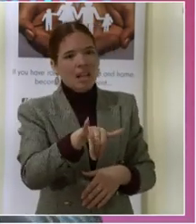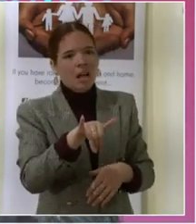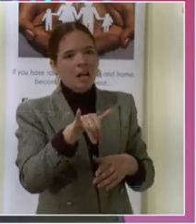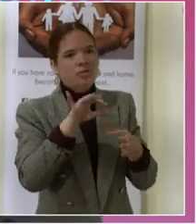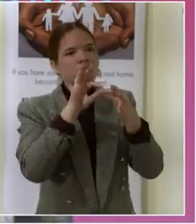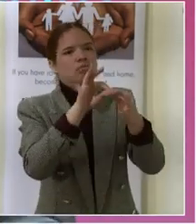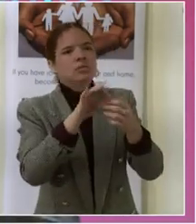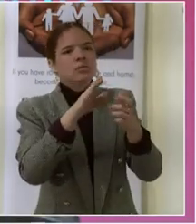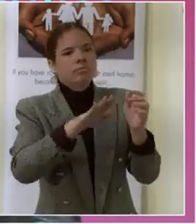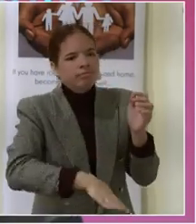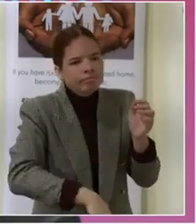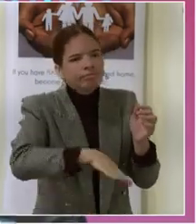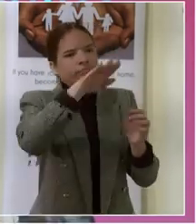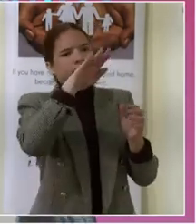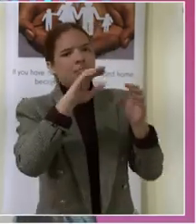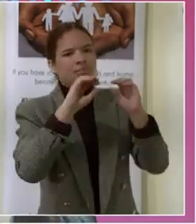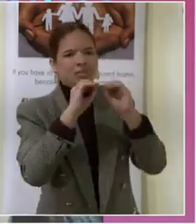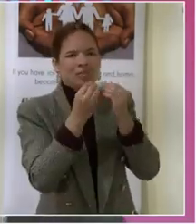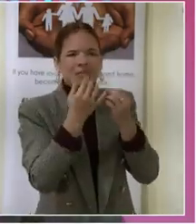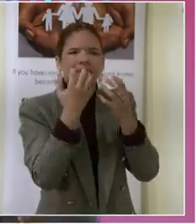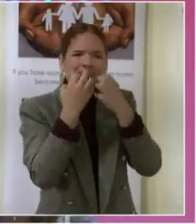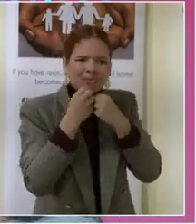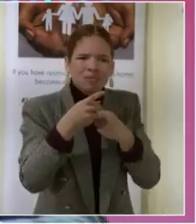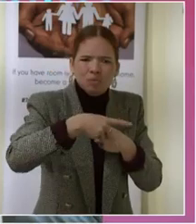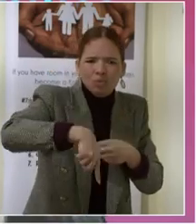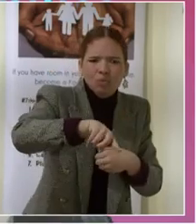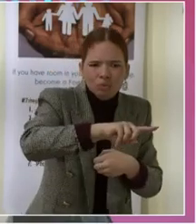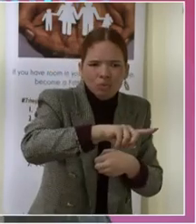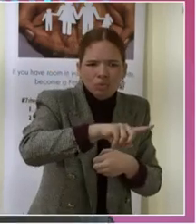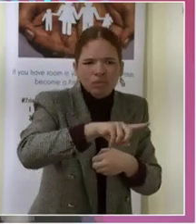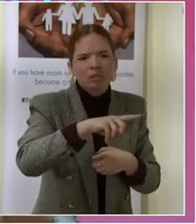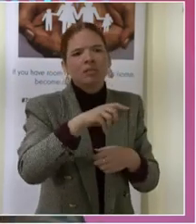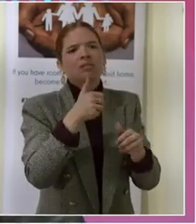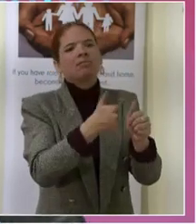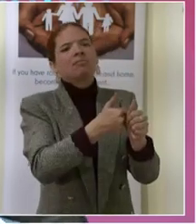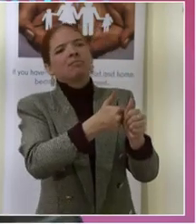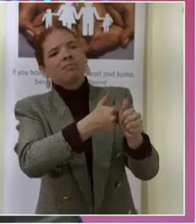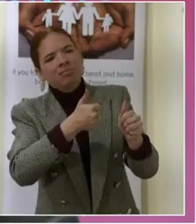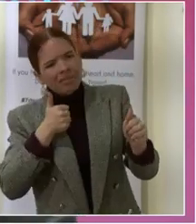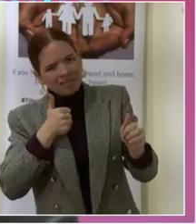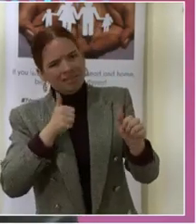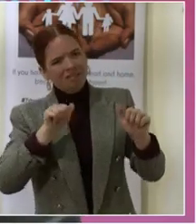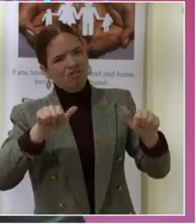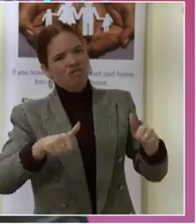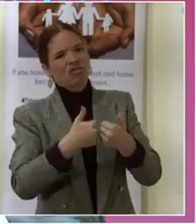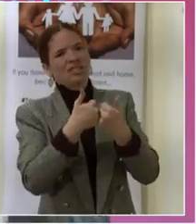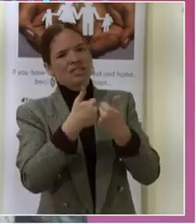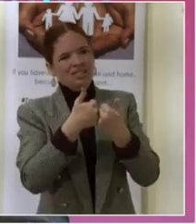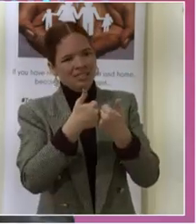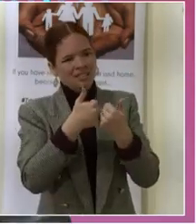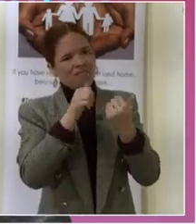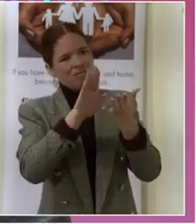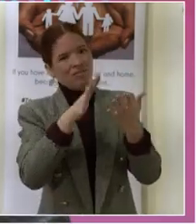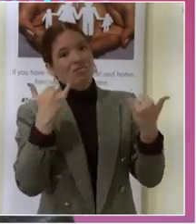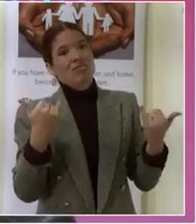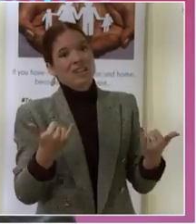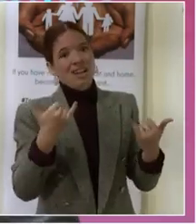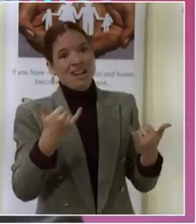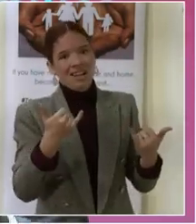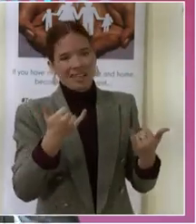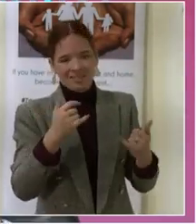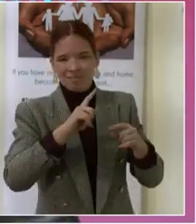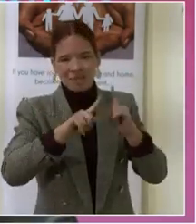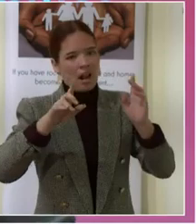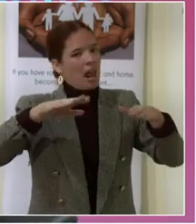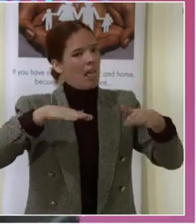individuals that care about them with the hope of preventing the challenges that we may see now amongst our young folks that are not connected to caring